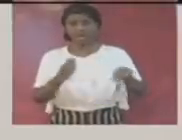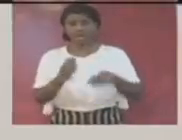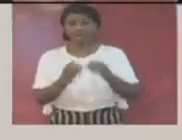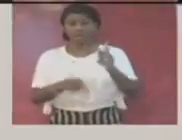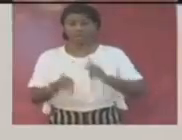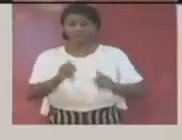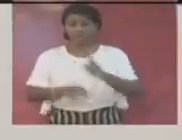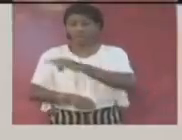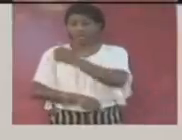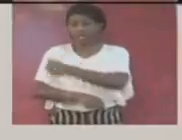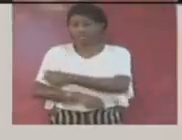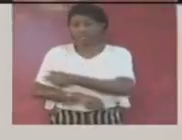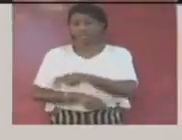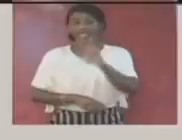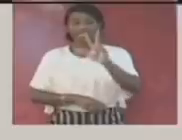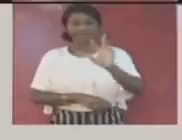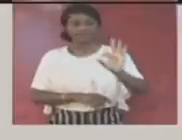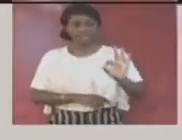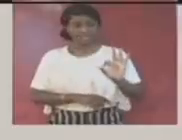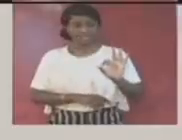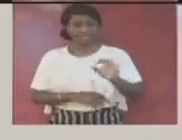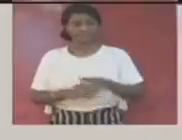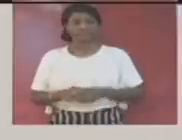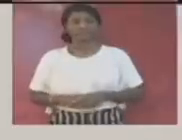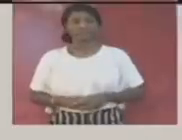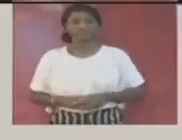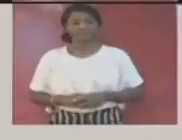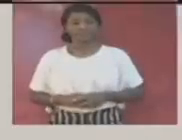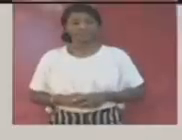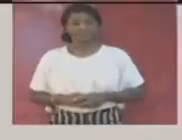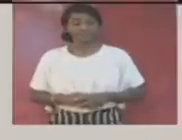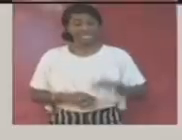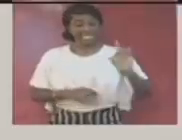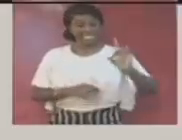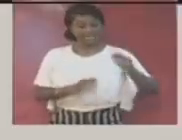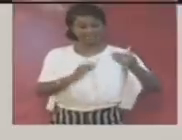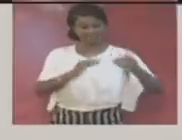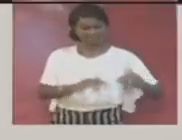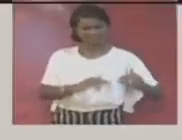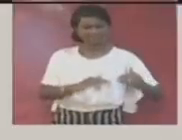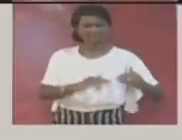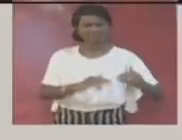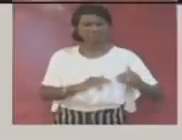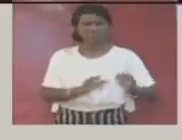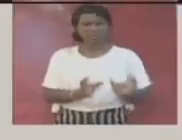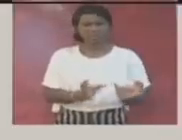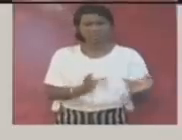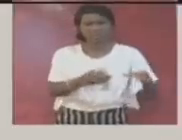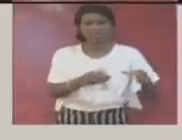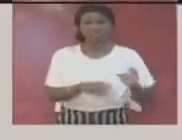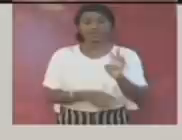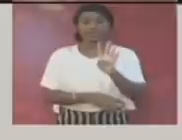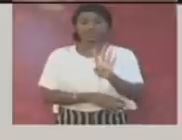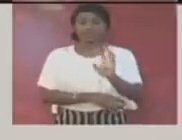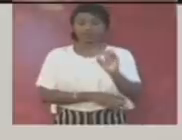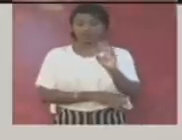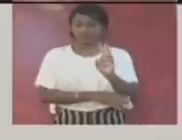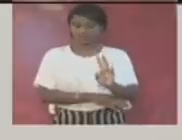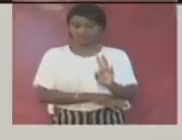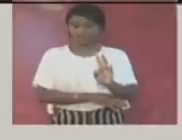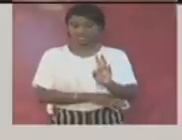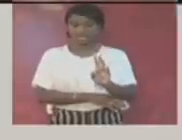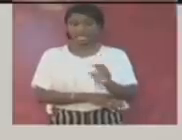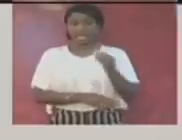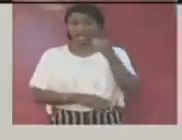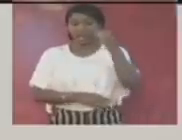hospital population stands at 39. Those that step down are 8. At our quarantine sites, we have 407, and in